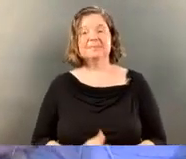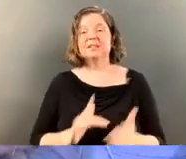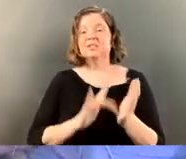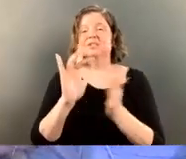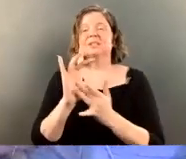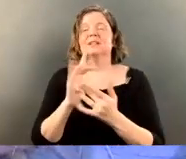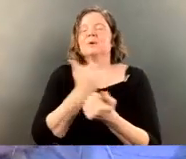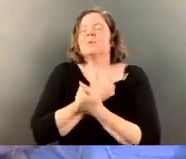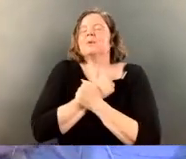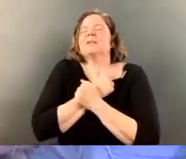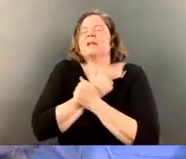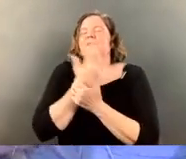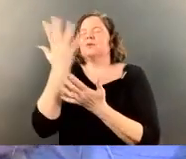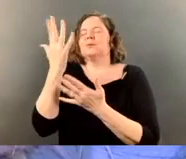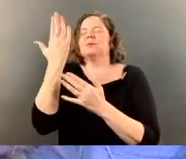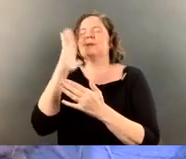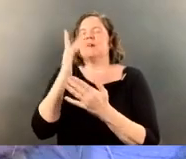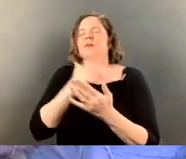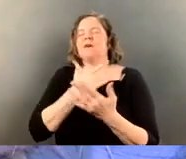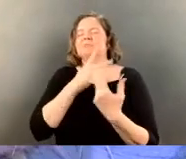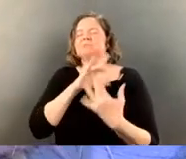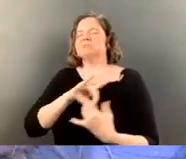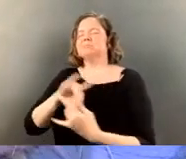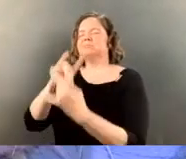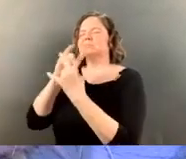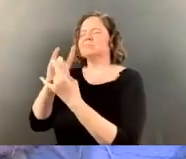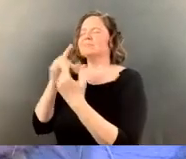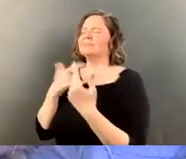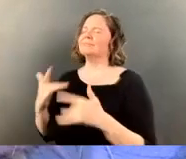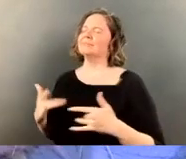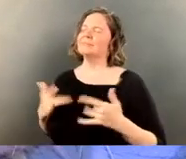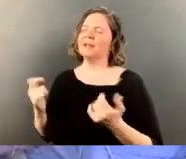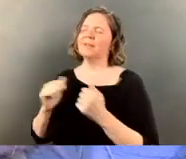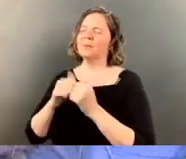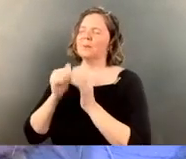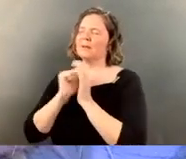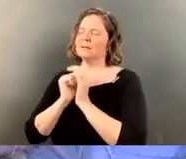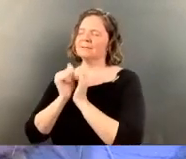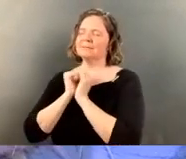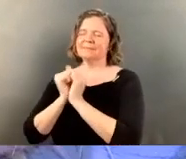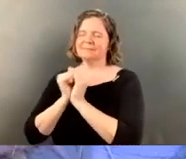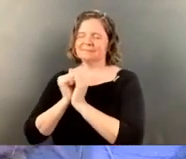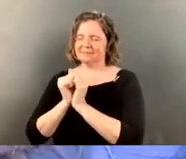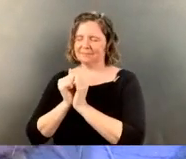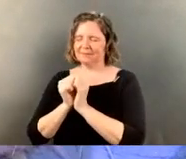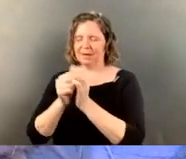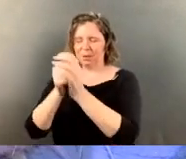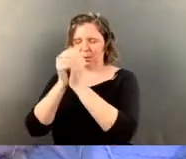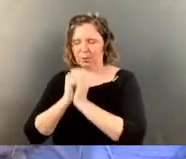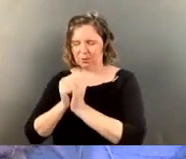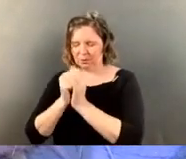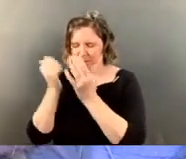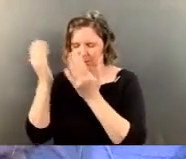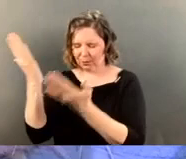Jesus, we love you. God, our hearts are toward you, and we're so glad that we get to be together and worship